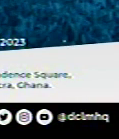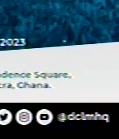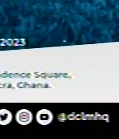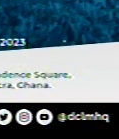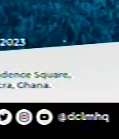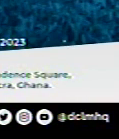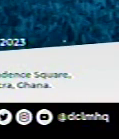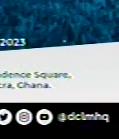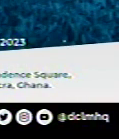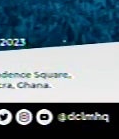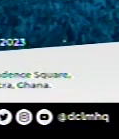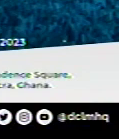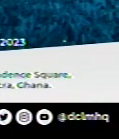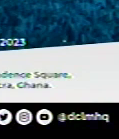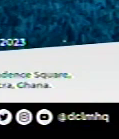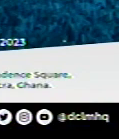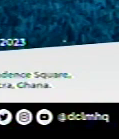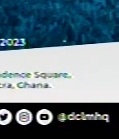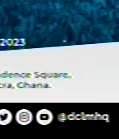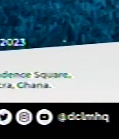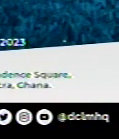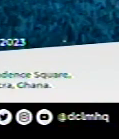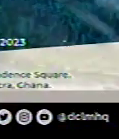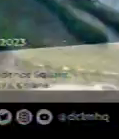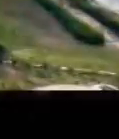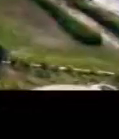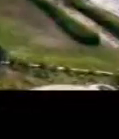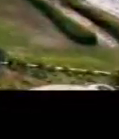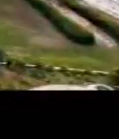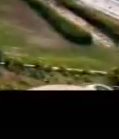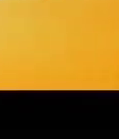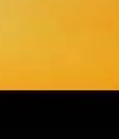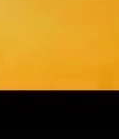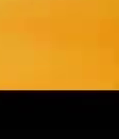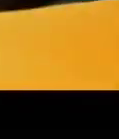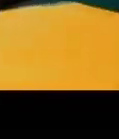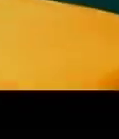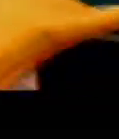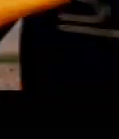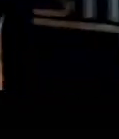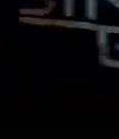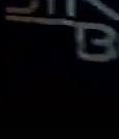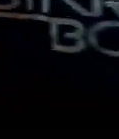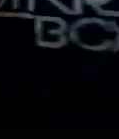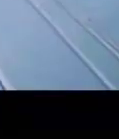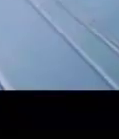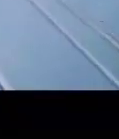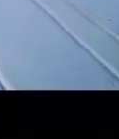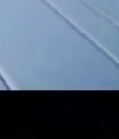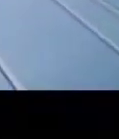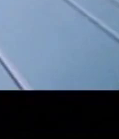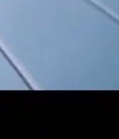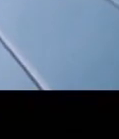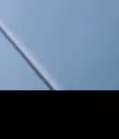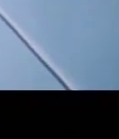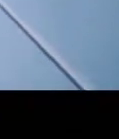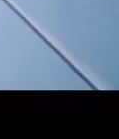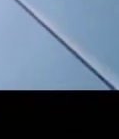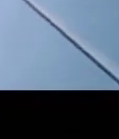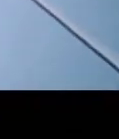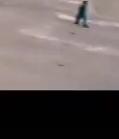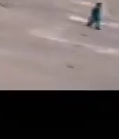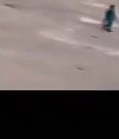the home of the Black Star, freedom and justice. God bless our homeland,